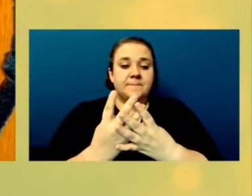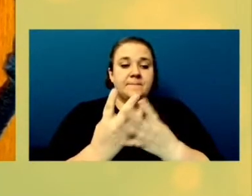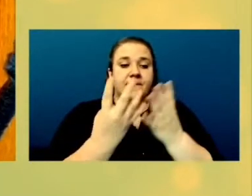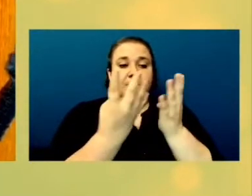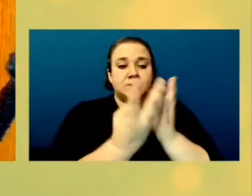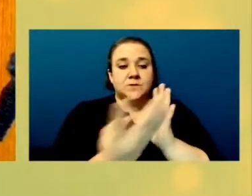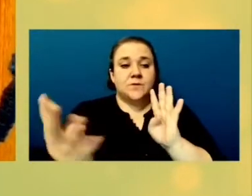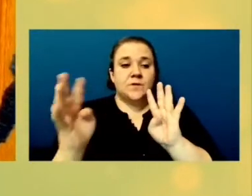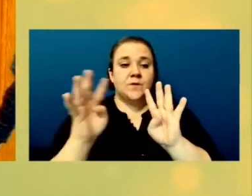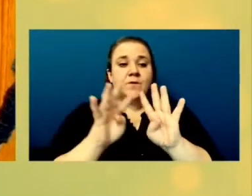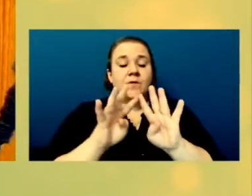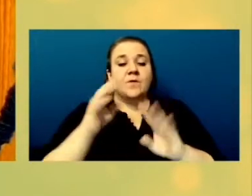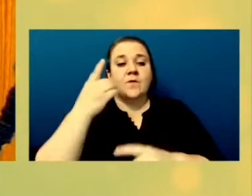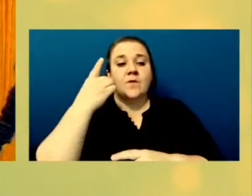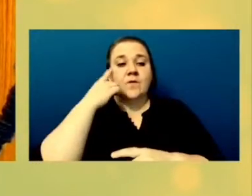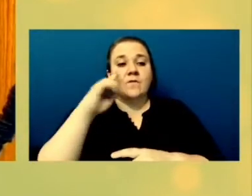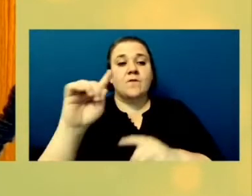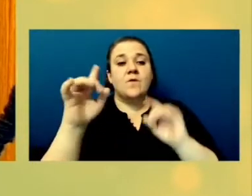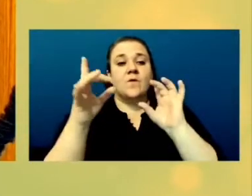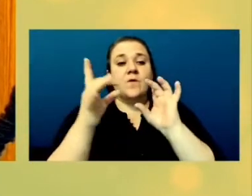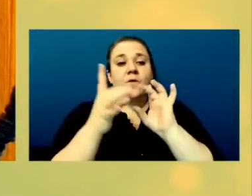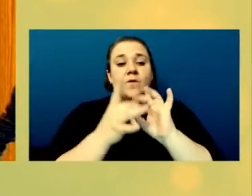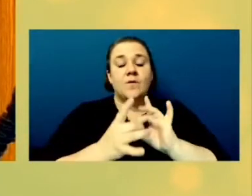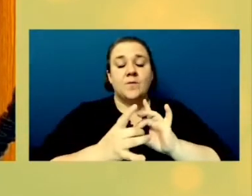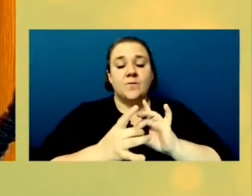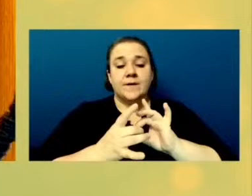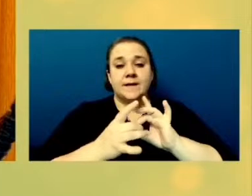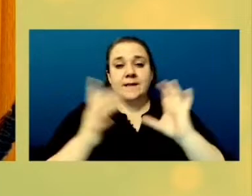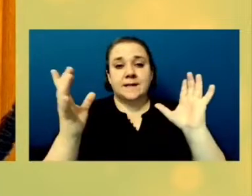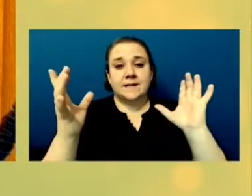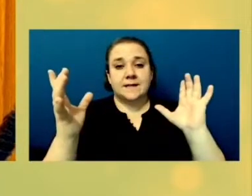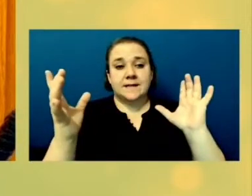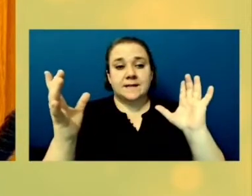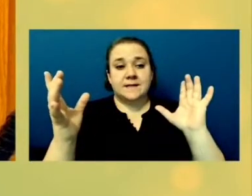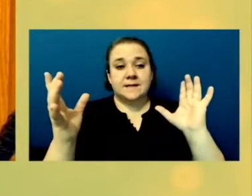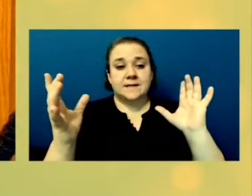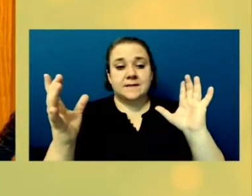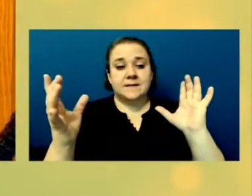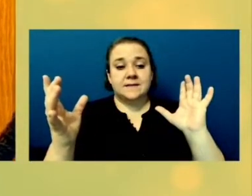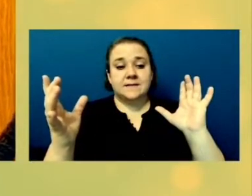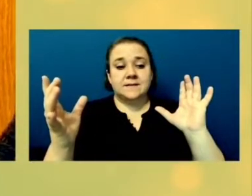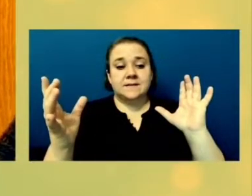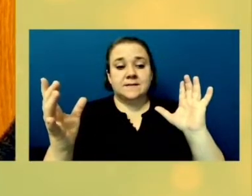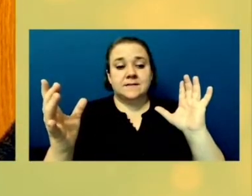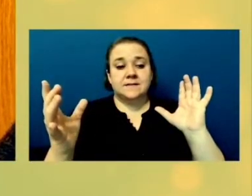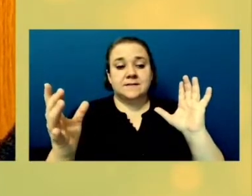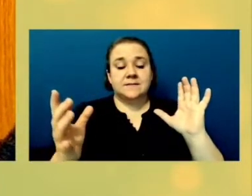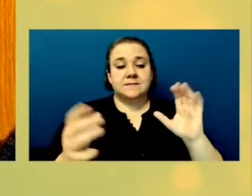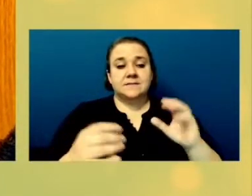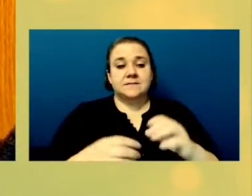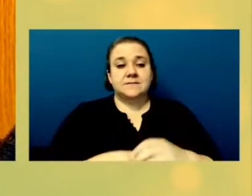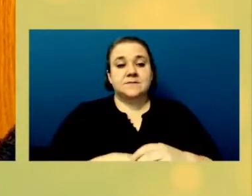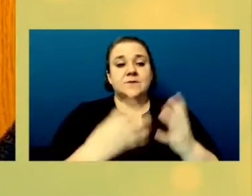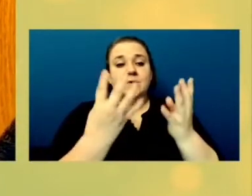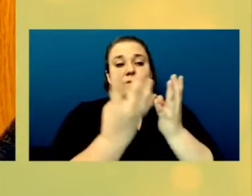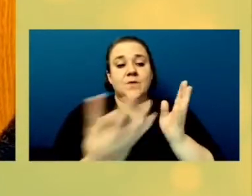planet. Circle for each soul. For